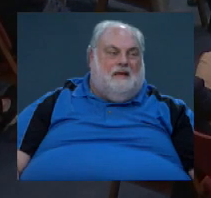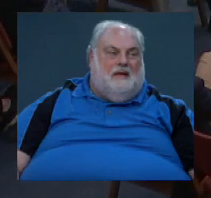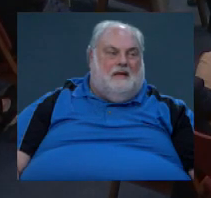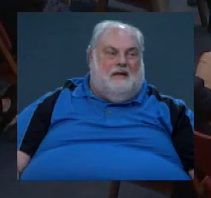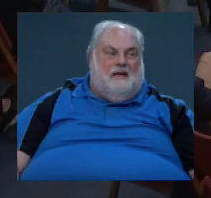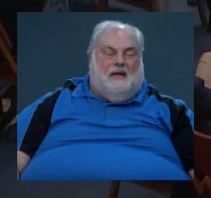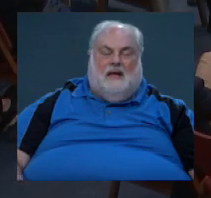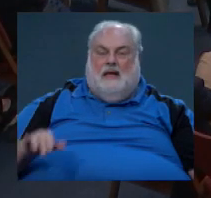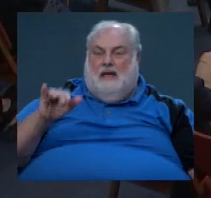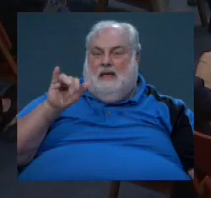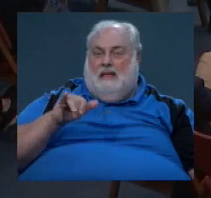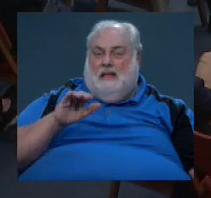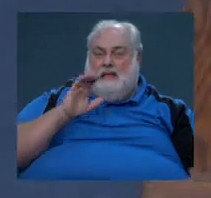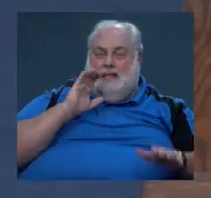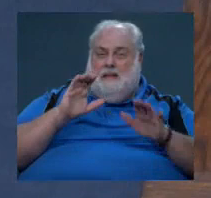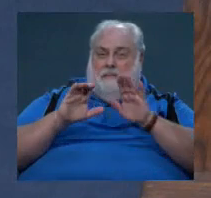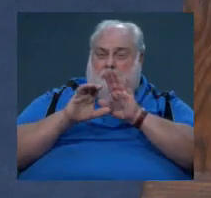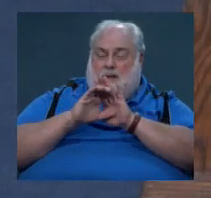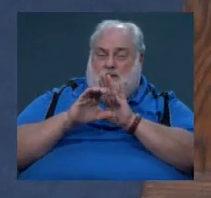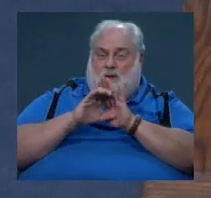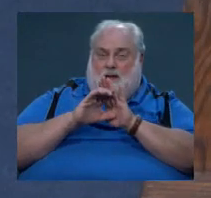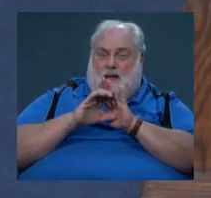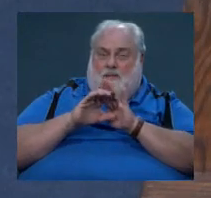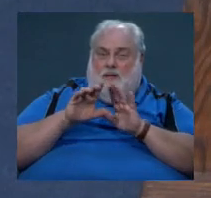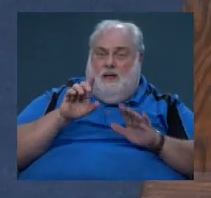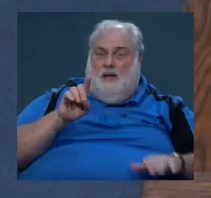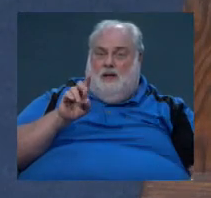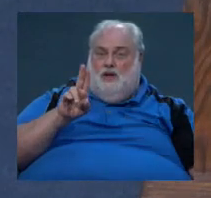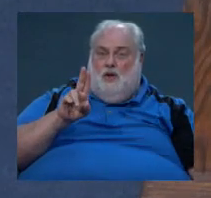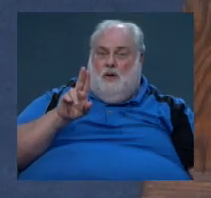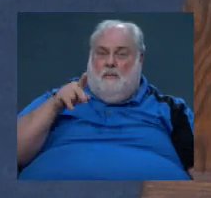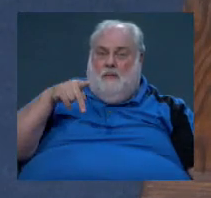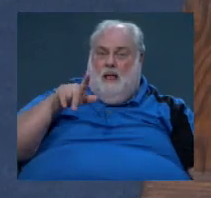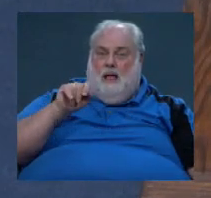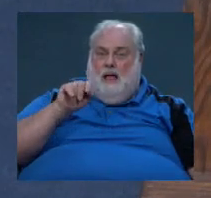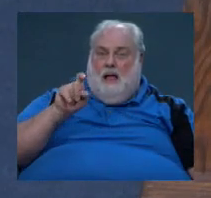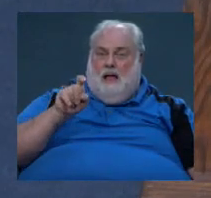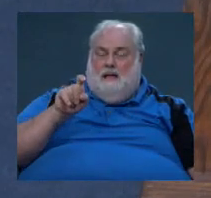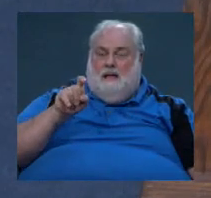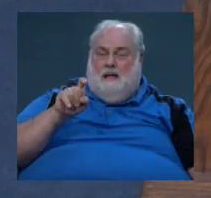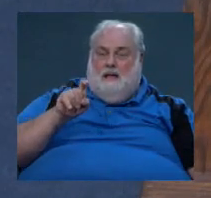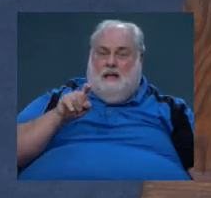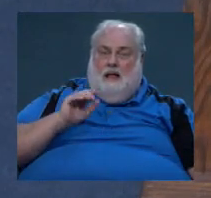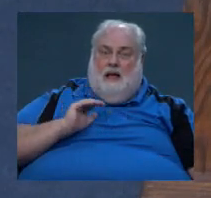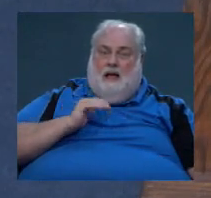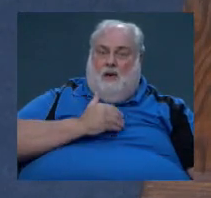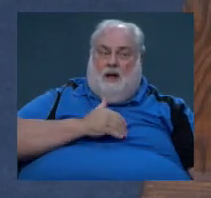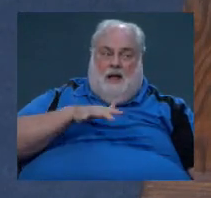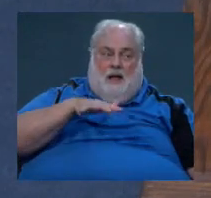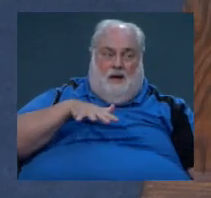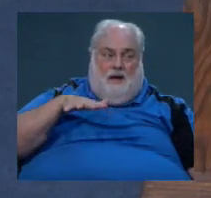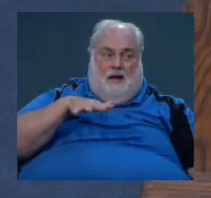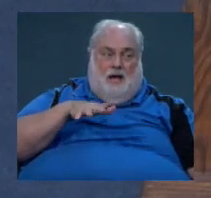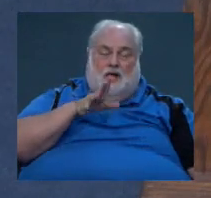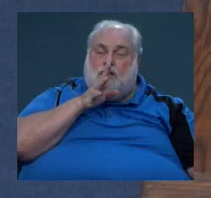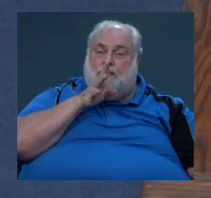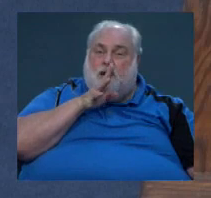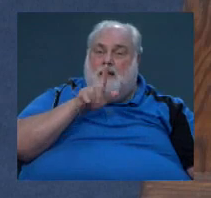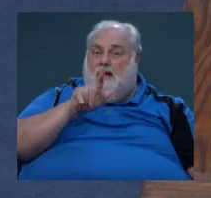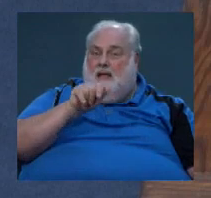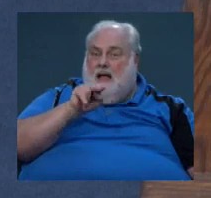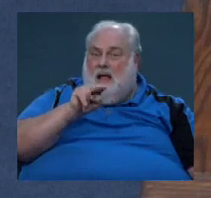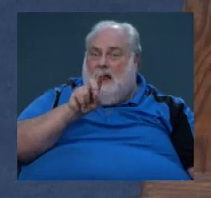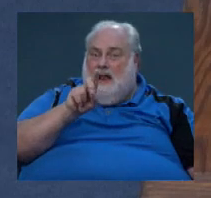Those are copies of the duplexes that he has in our area. And you can see, he talks about how they're landscaped